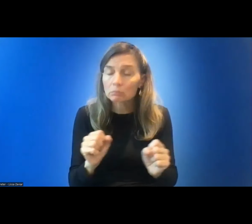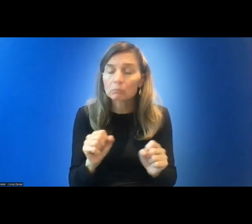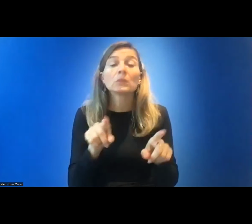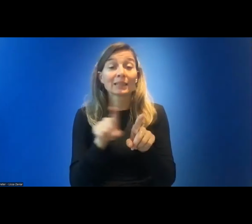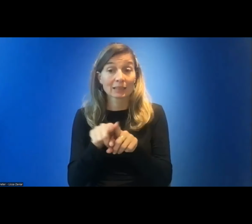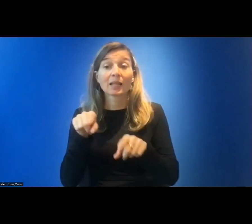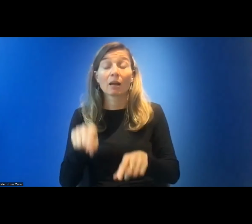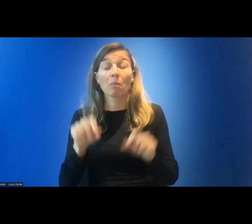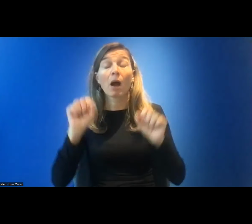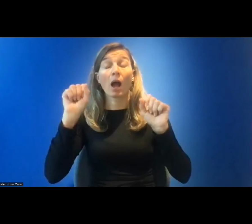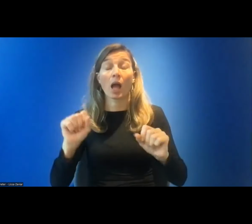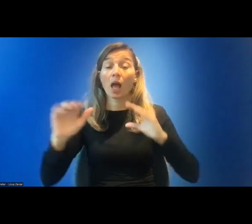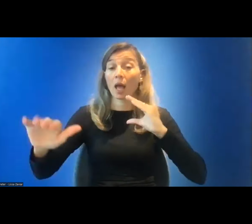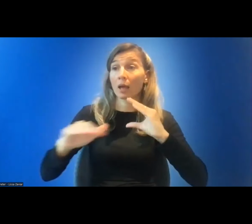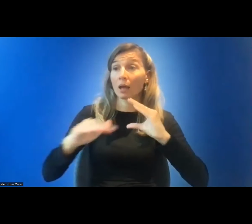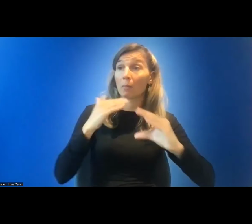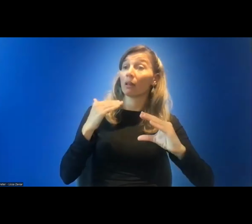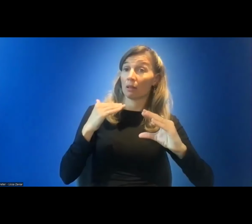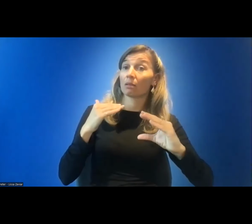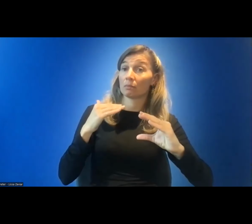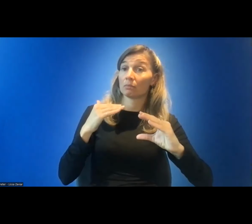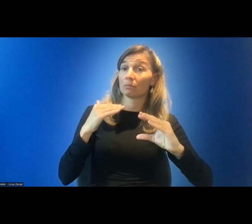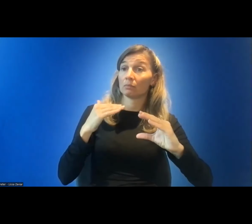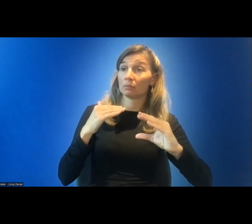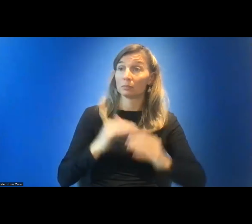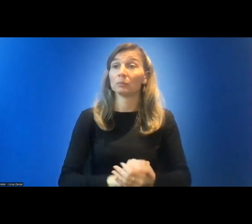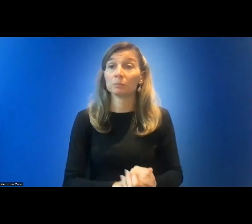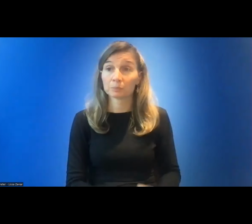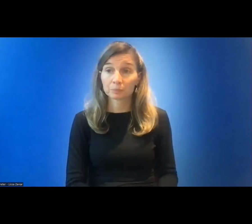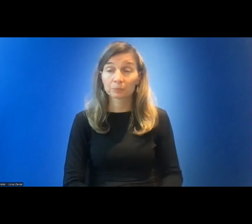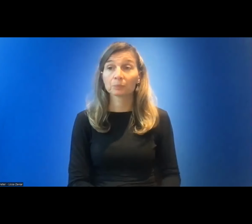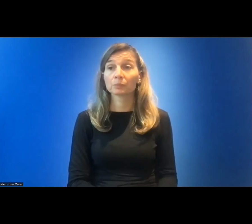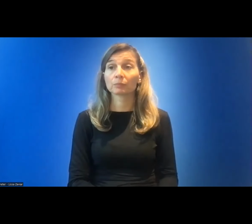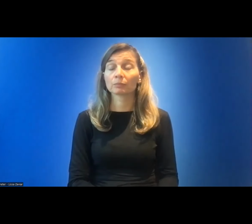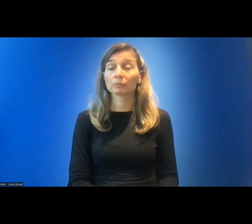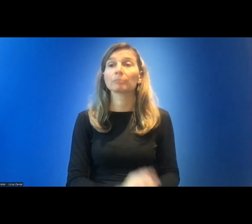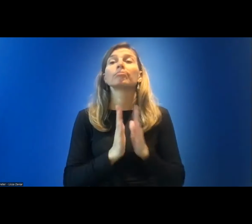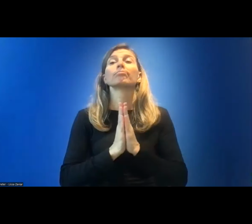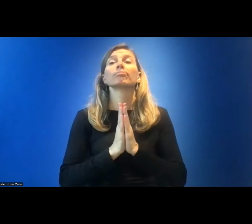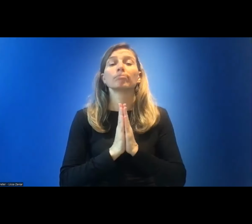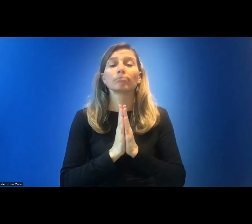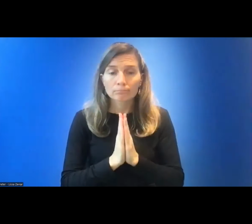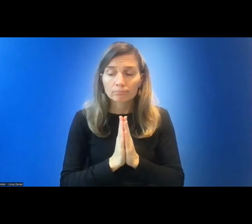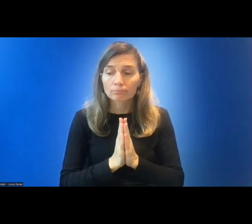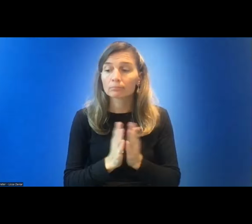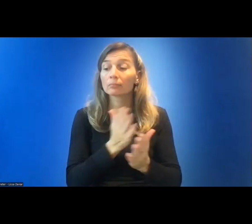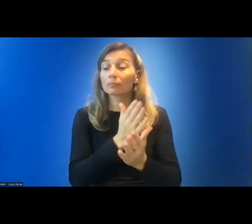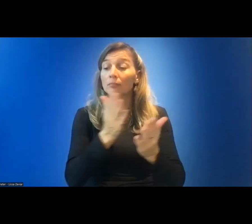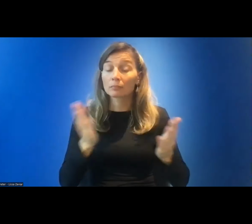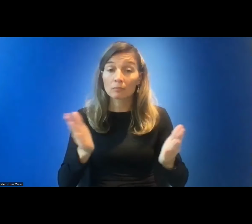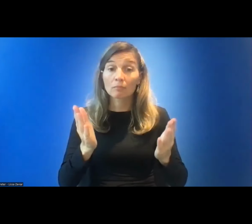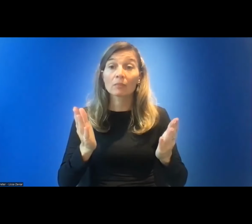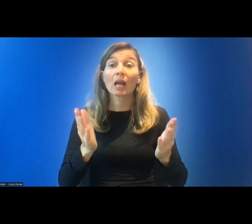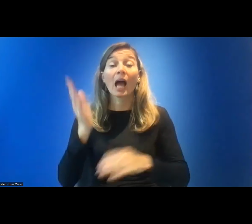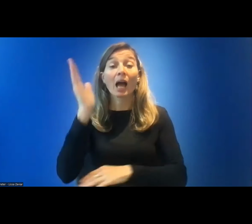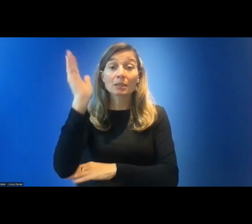webinars@idasecretariat.org. We request all speakers to kindly keep to times and keep their cameras if not speaking. We are